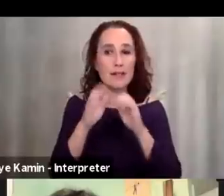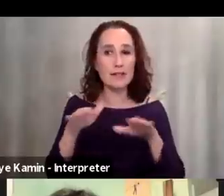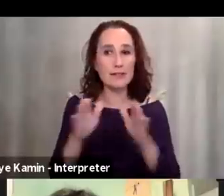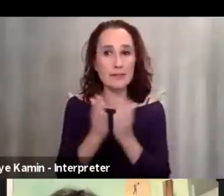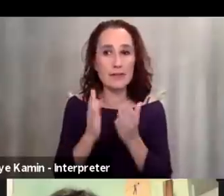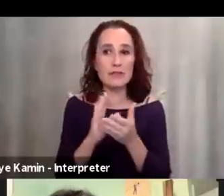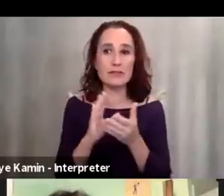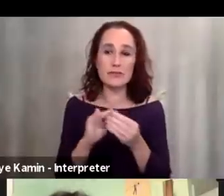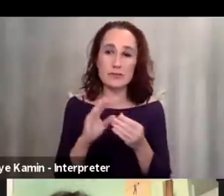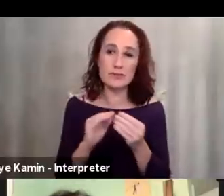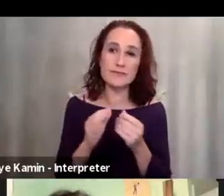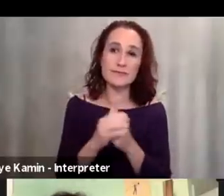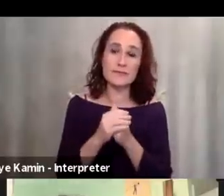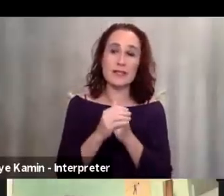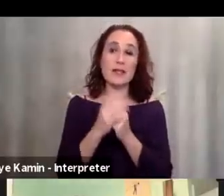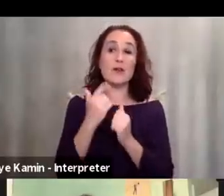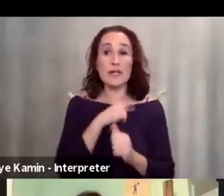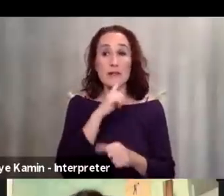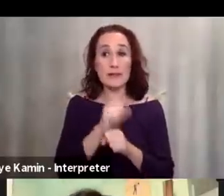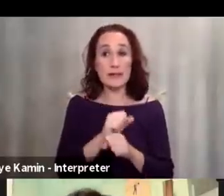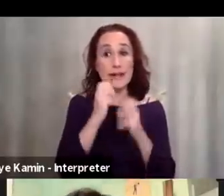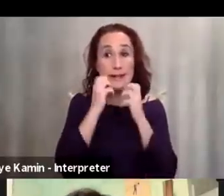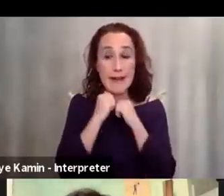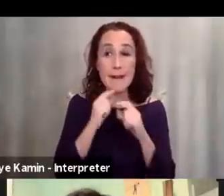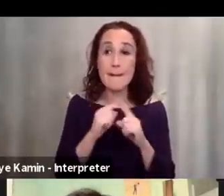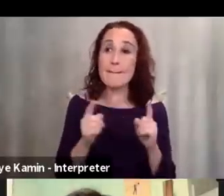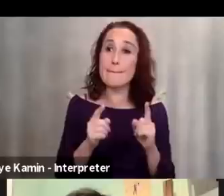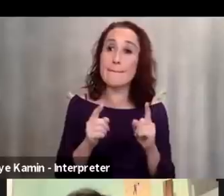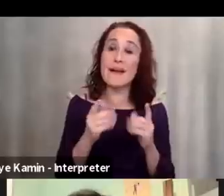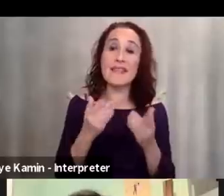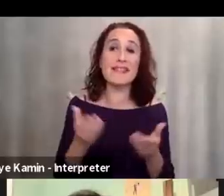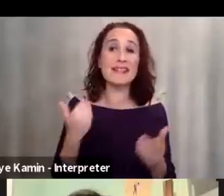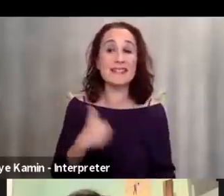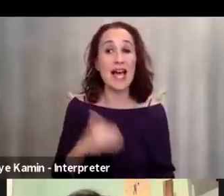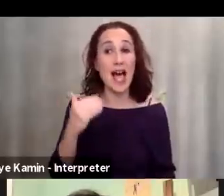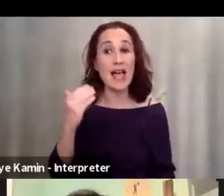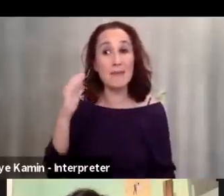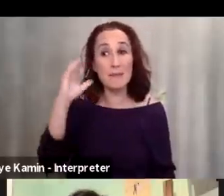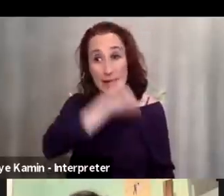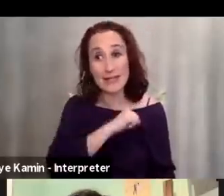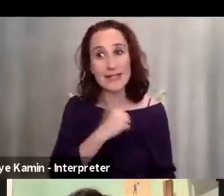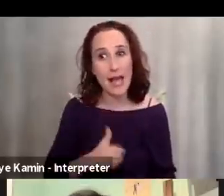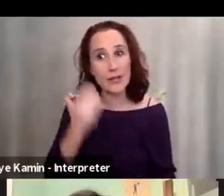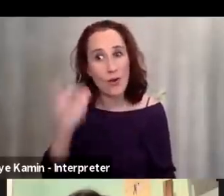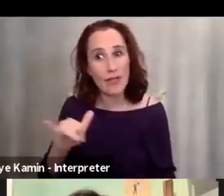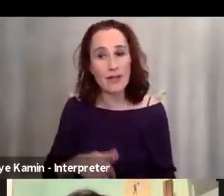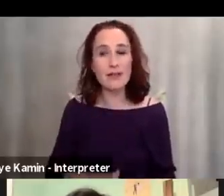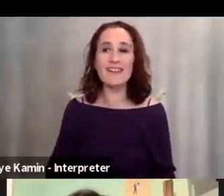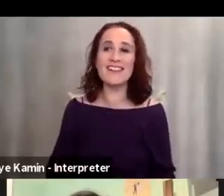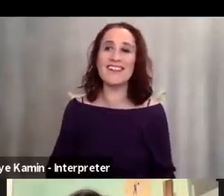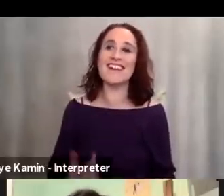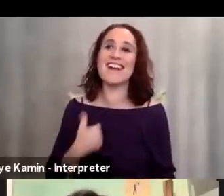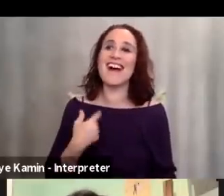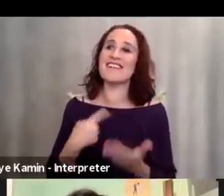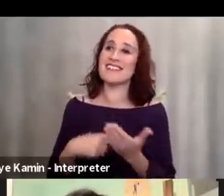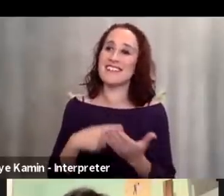stories enormously. And yet there are things that I know I miss, because I've had a lot of conversations with people